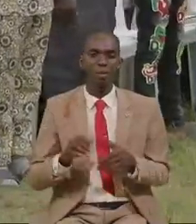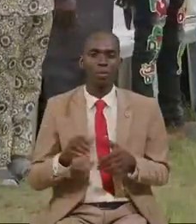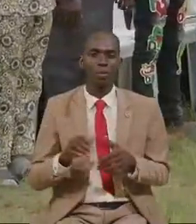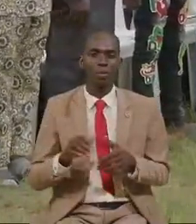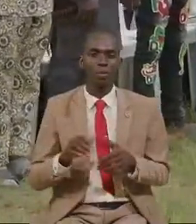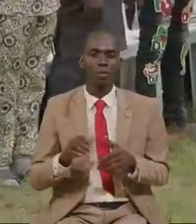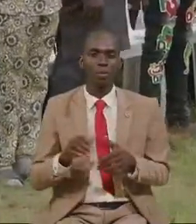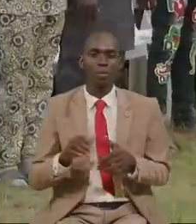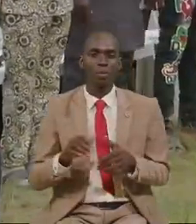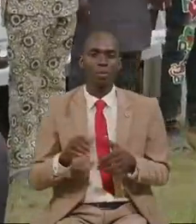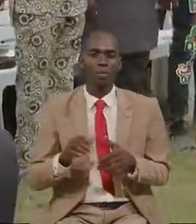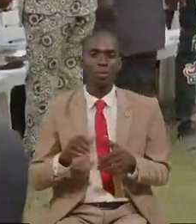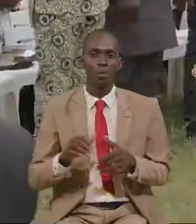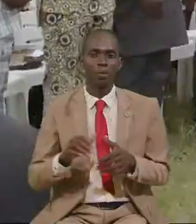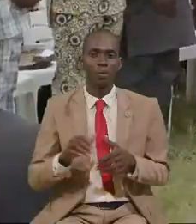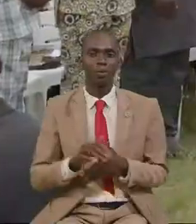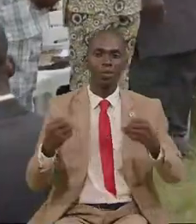able to heal,